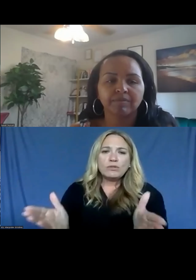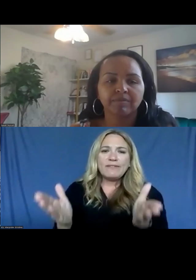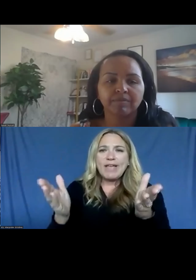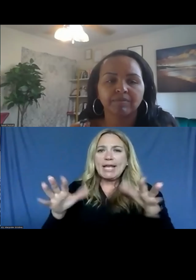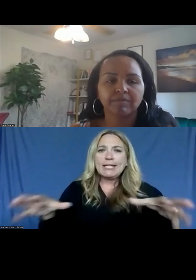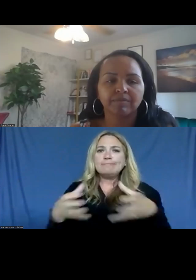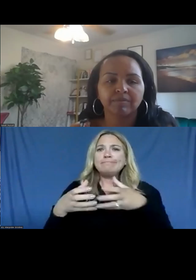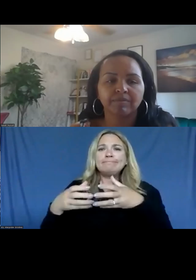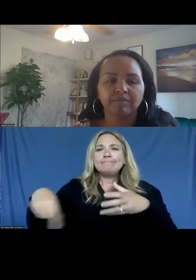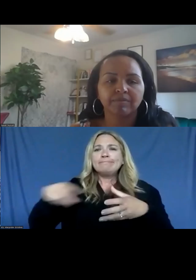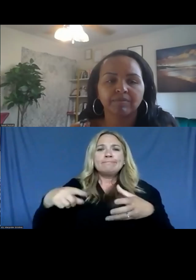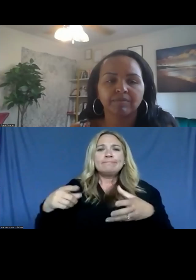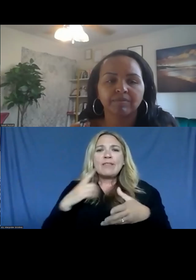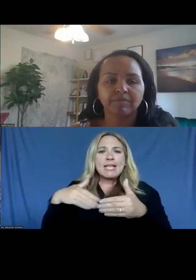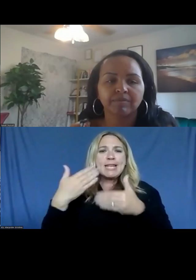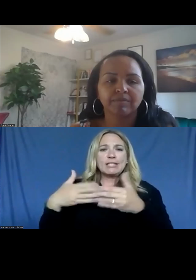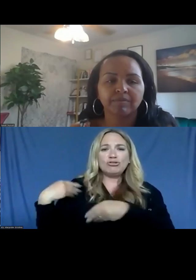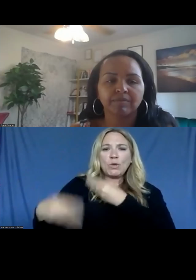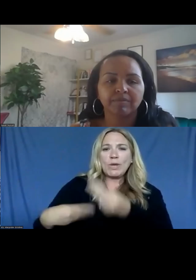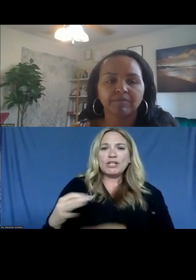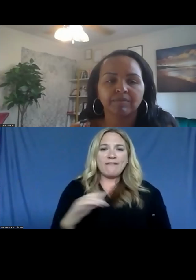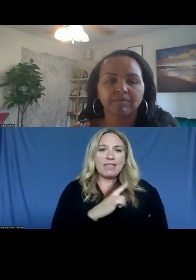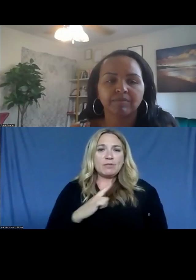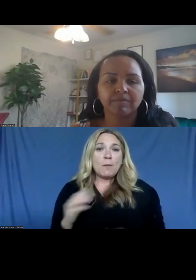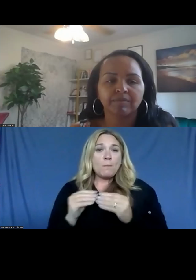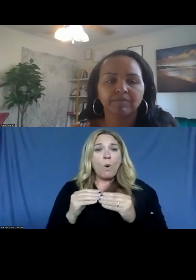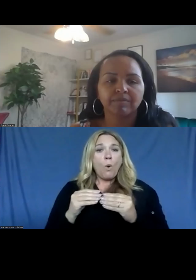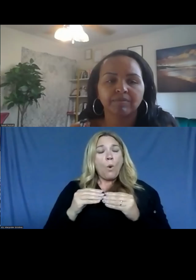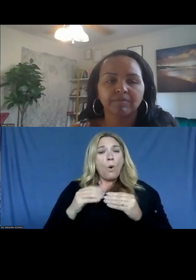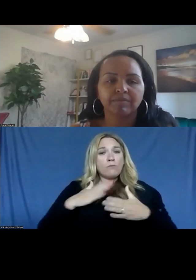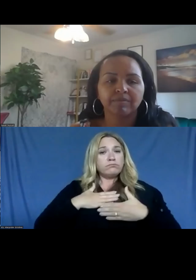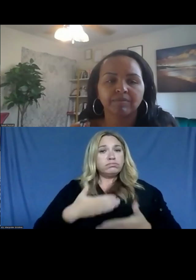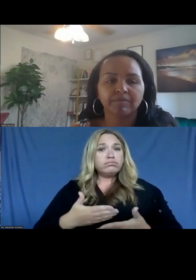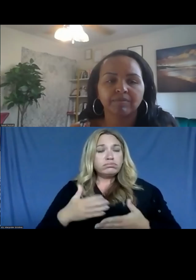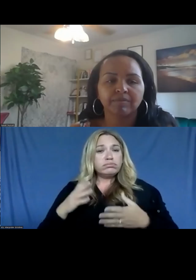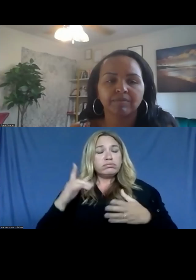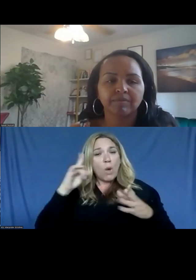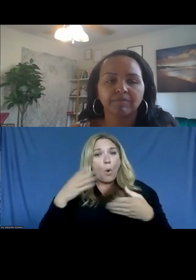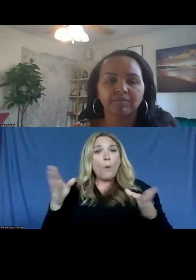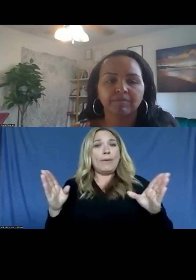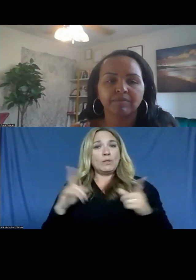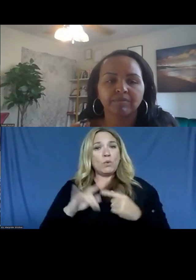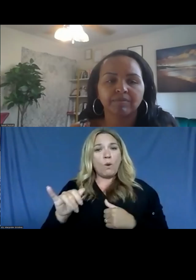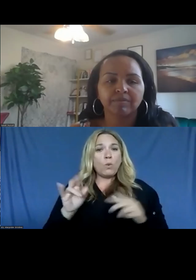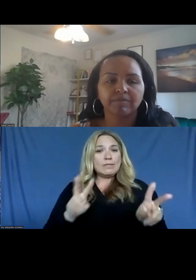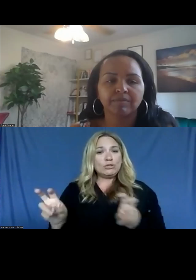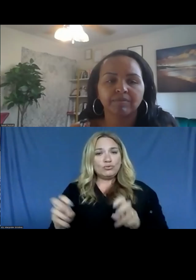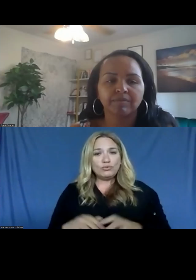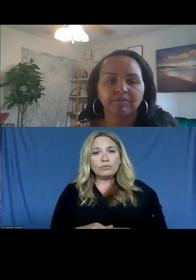be the next generation of legislators who might be more open to these issues. So yeah, I